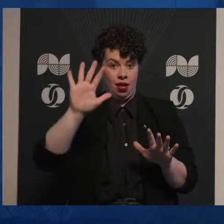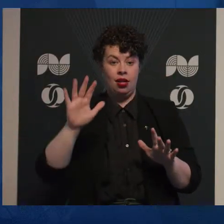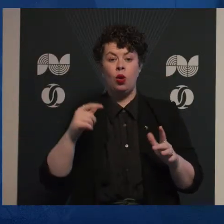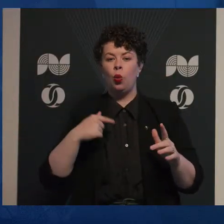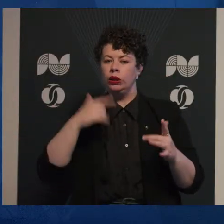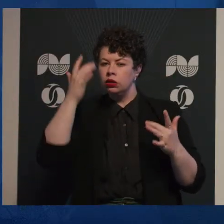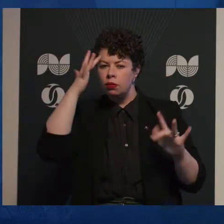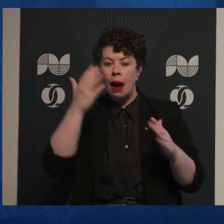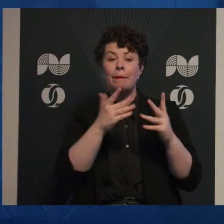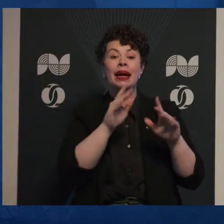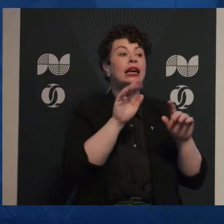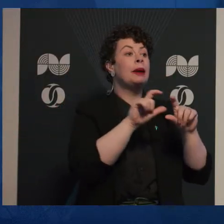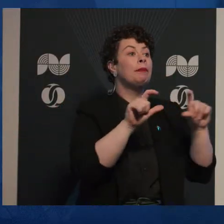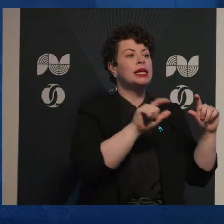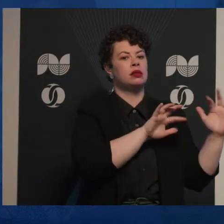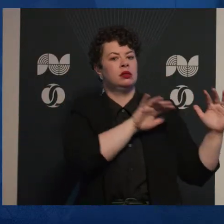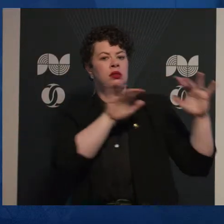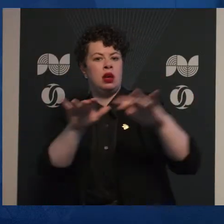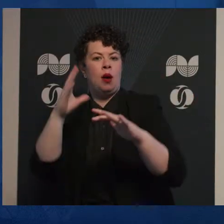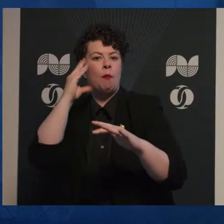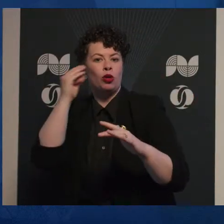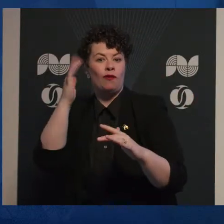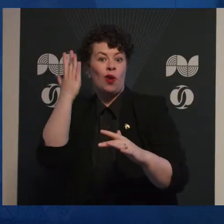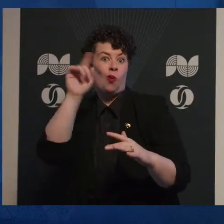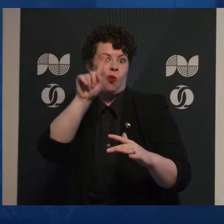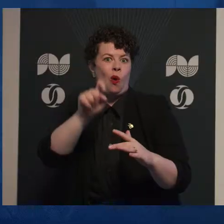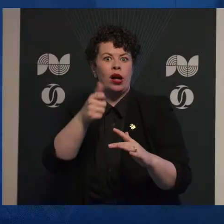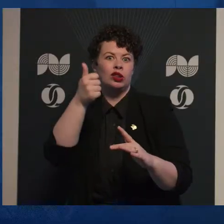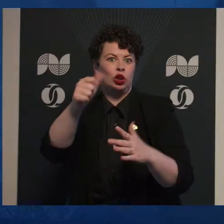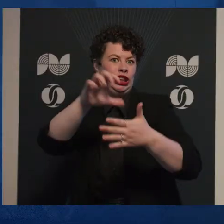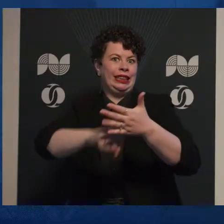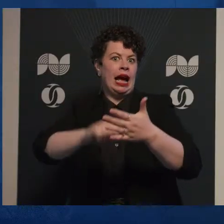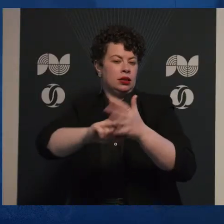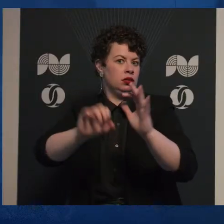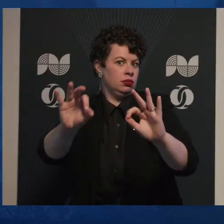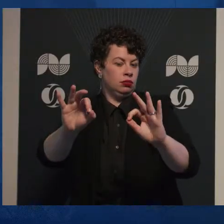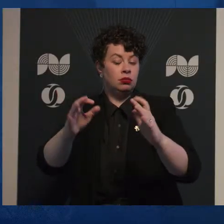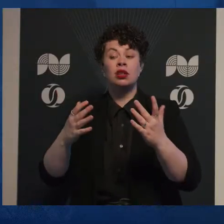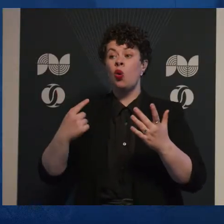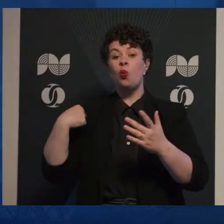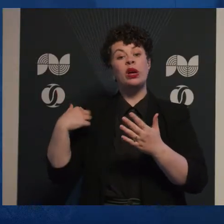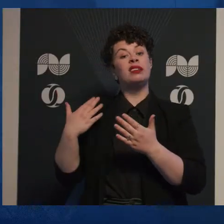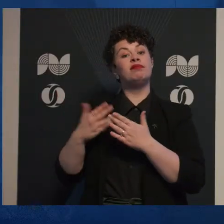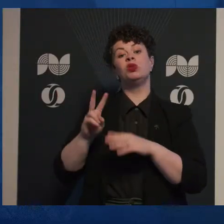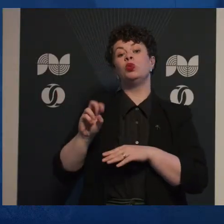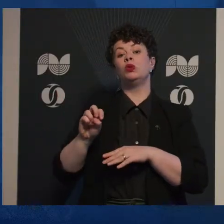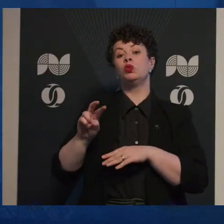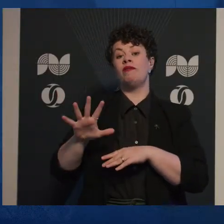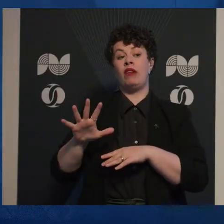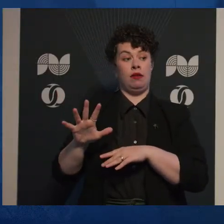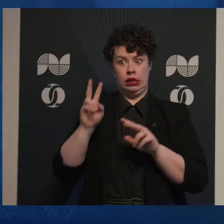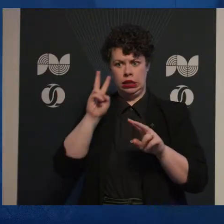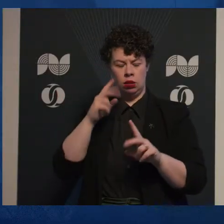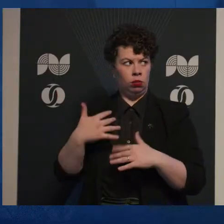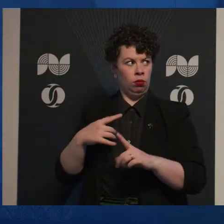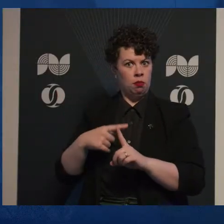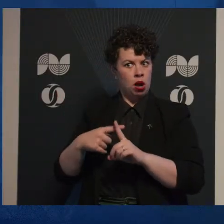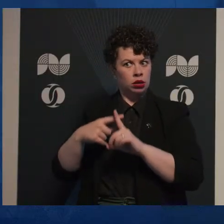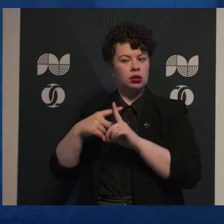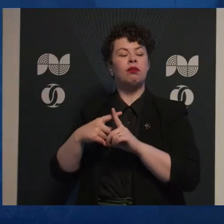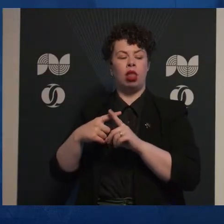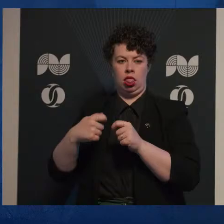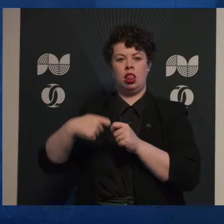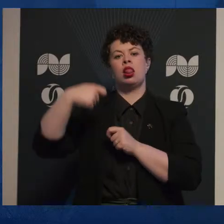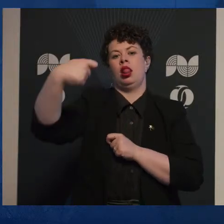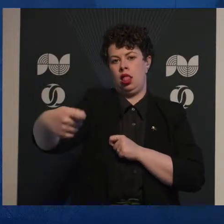smart because last year we extended it for another 10 years until 2035. And that is